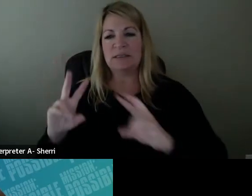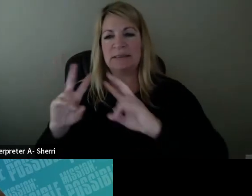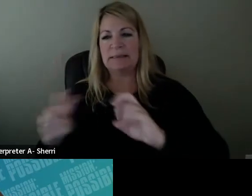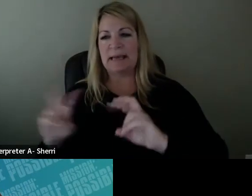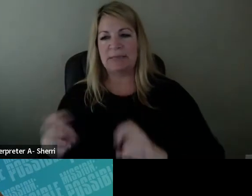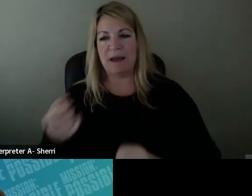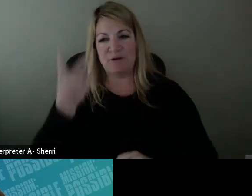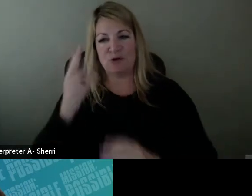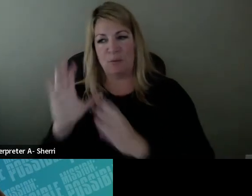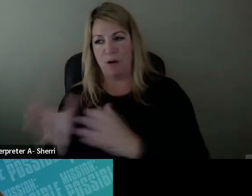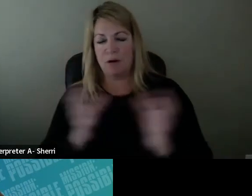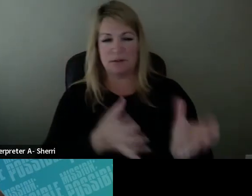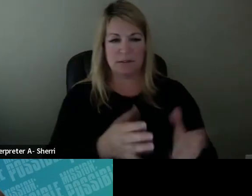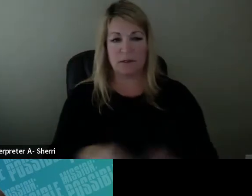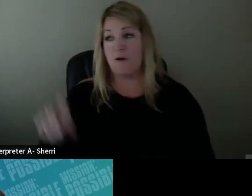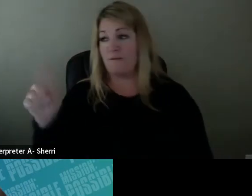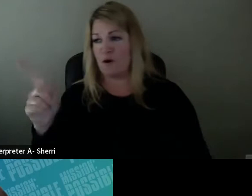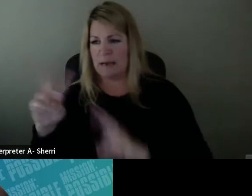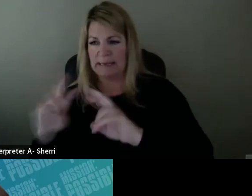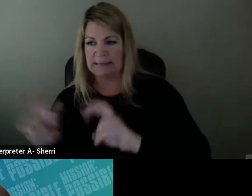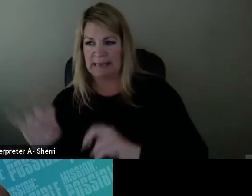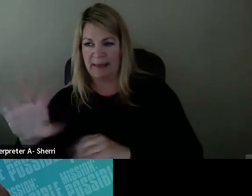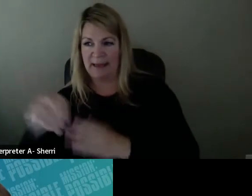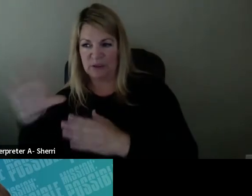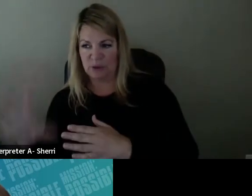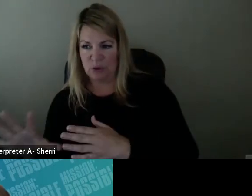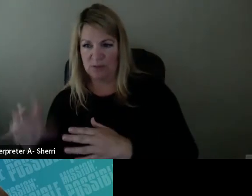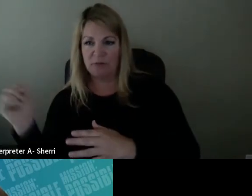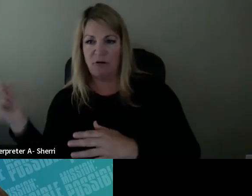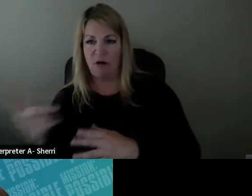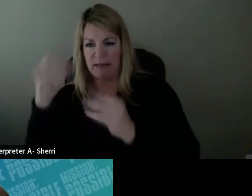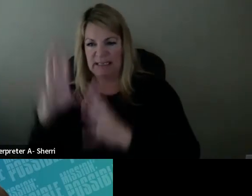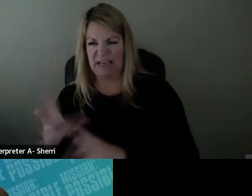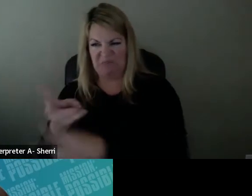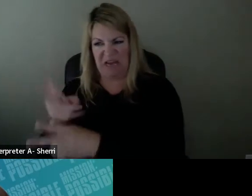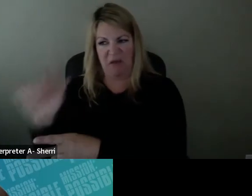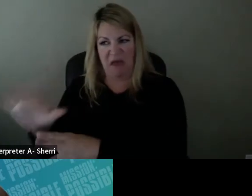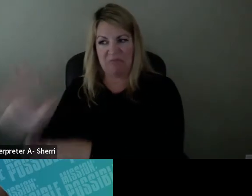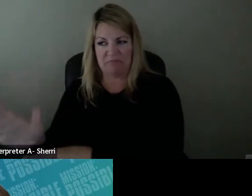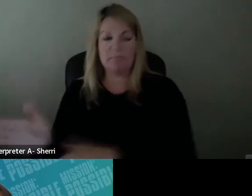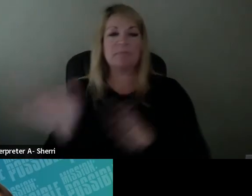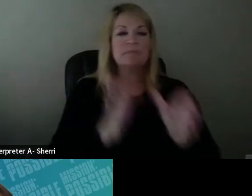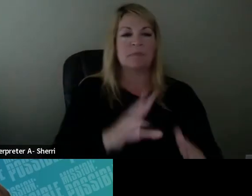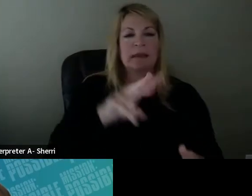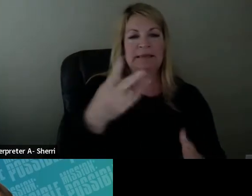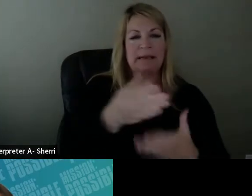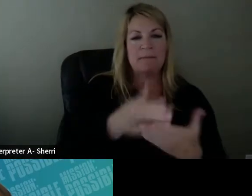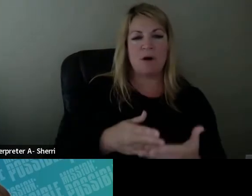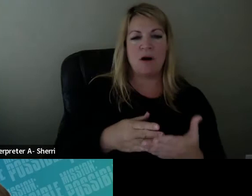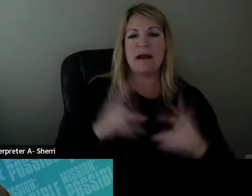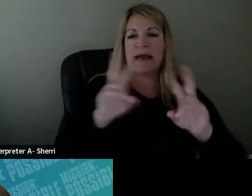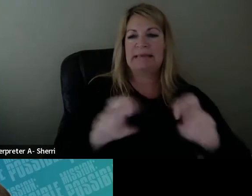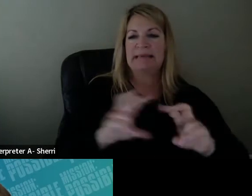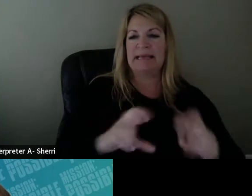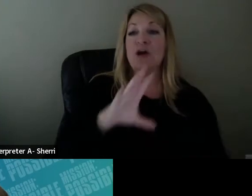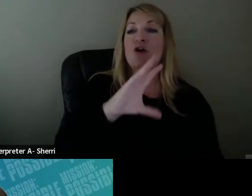parts. First is assessing the students. We'll let all our teachers handle that. And the second part is assessing the